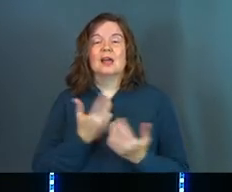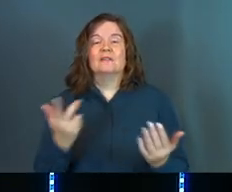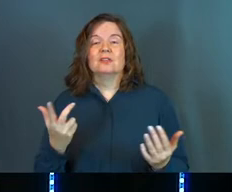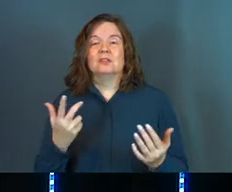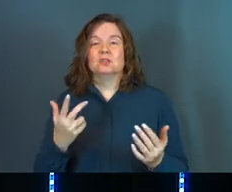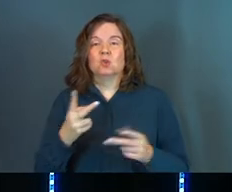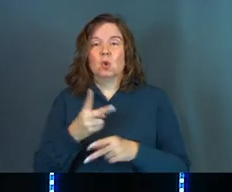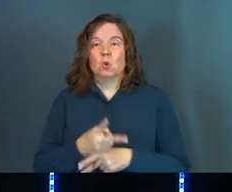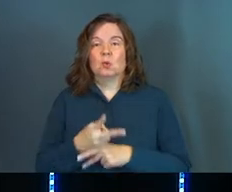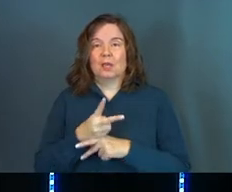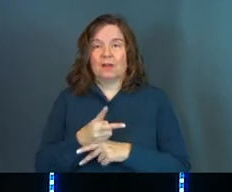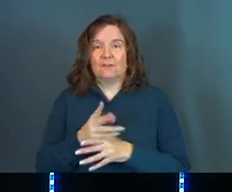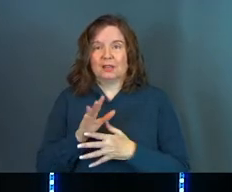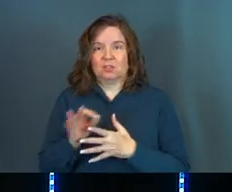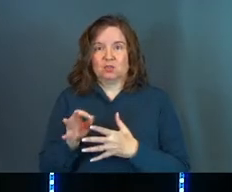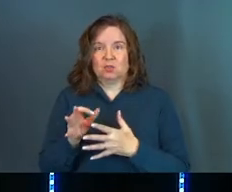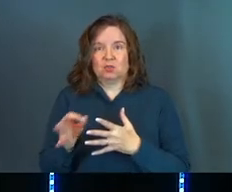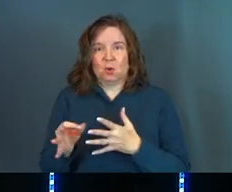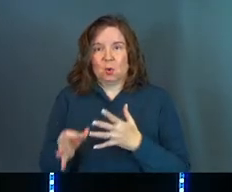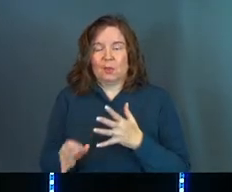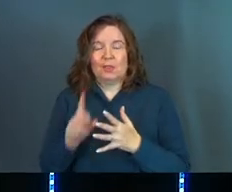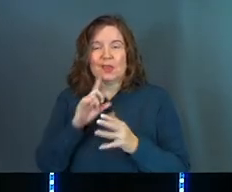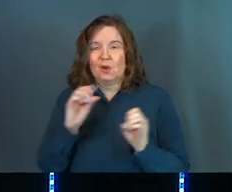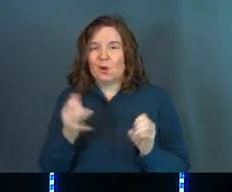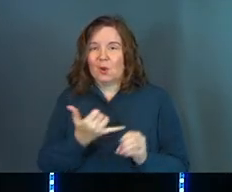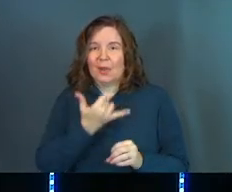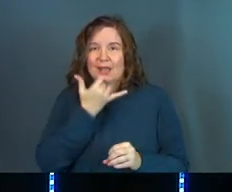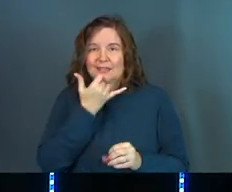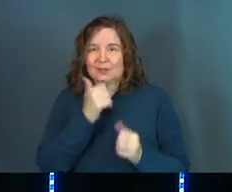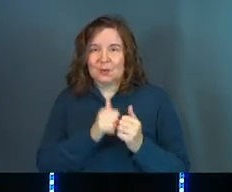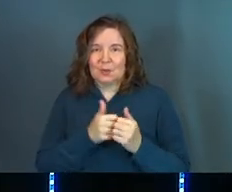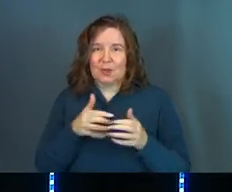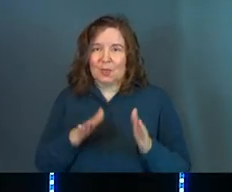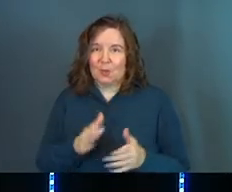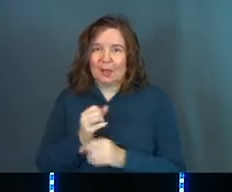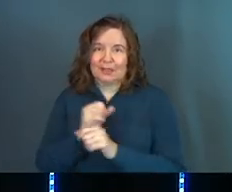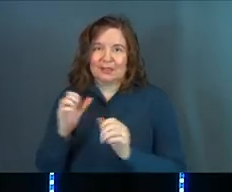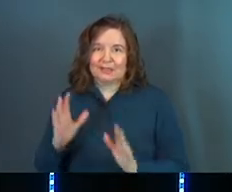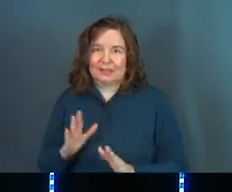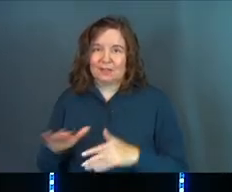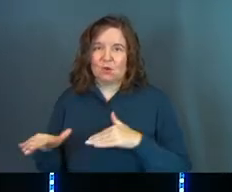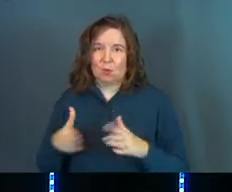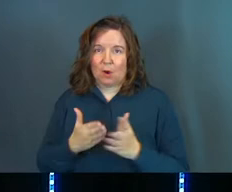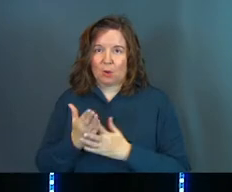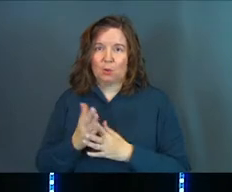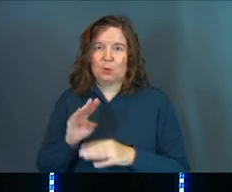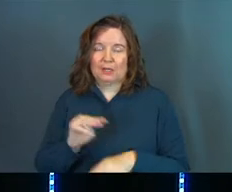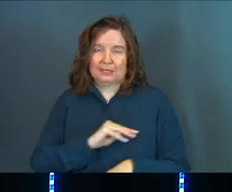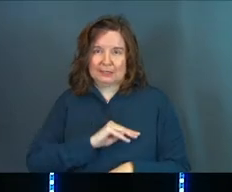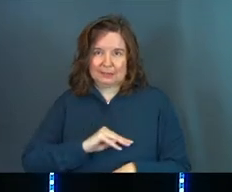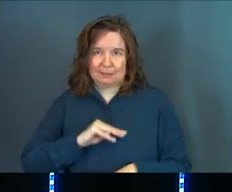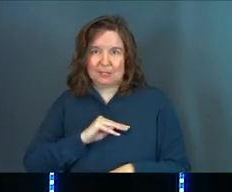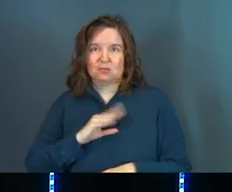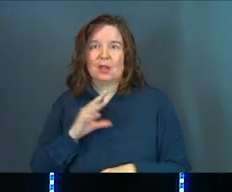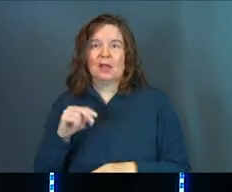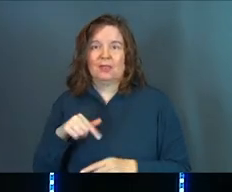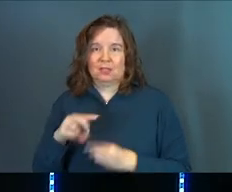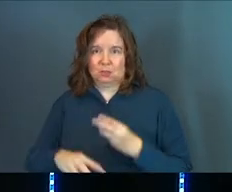Everything is so carefully chosen. There are no accidents with the way our Savior walked through his ministry in this